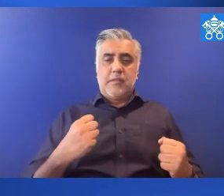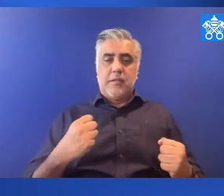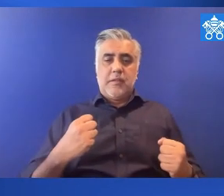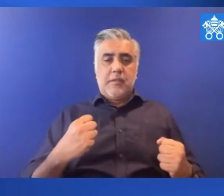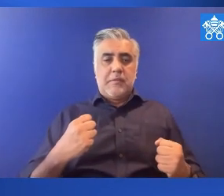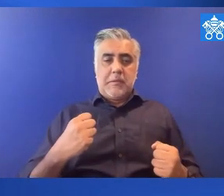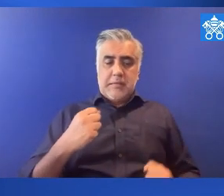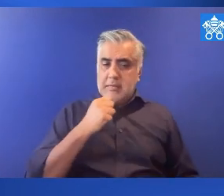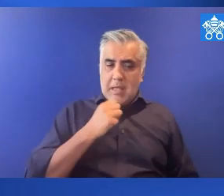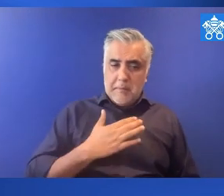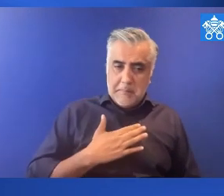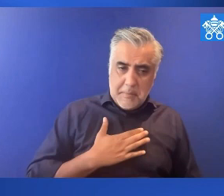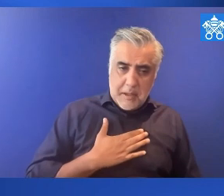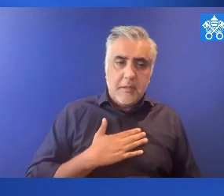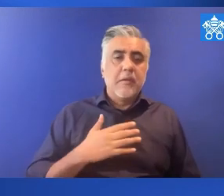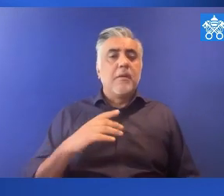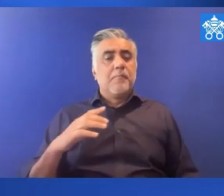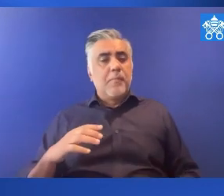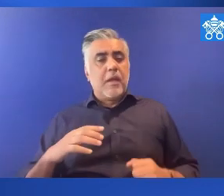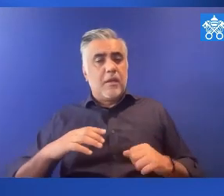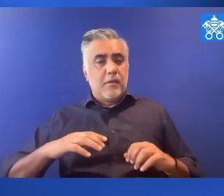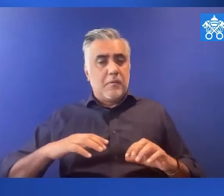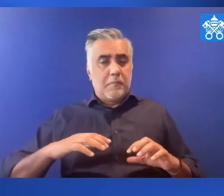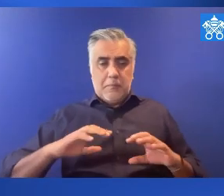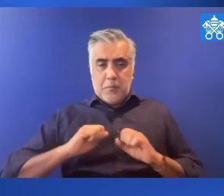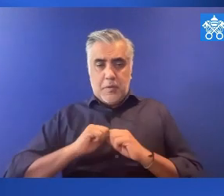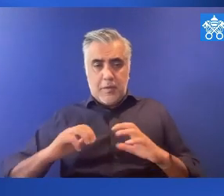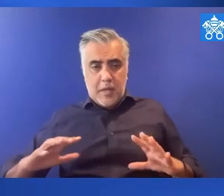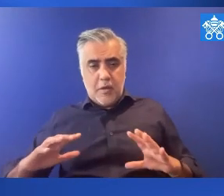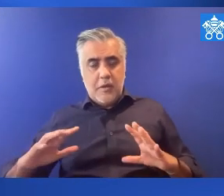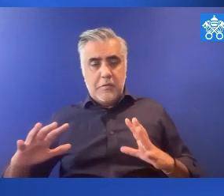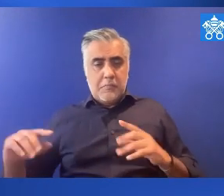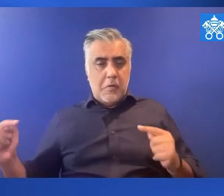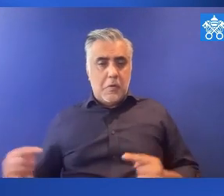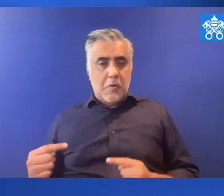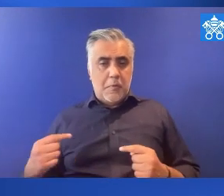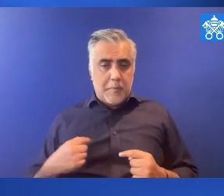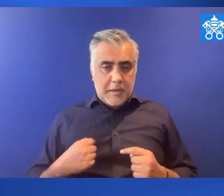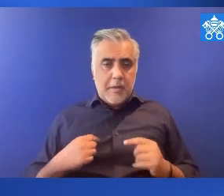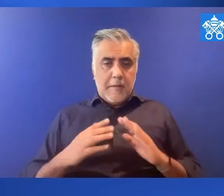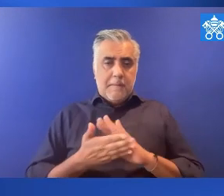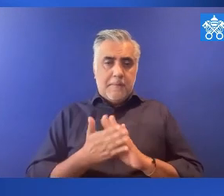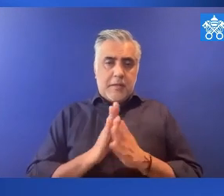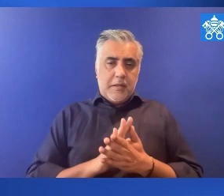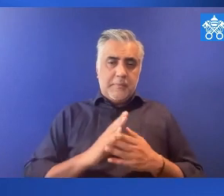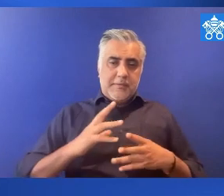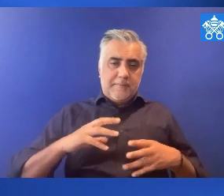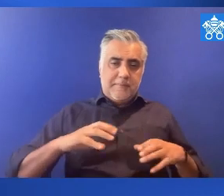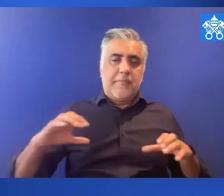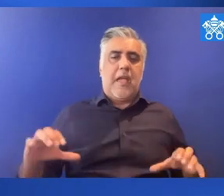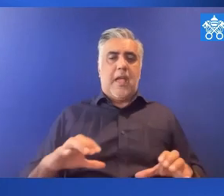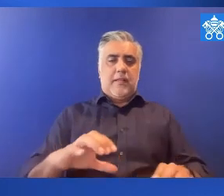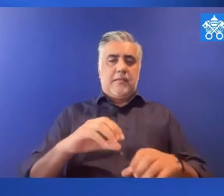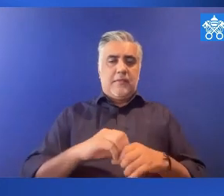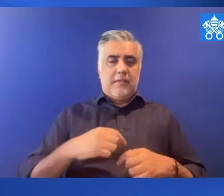it gives a strength that is not mine, which, without doing me any violence,